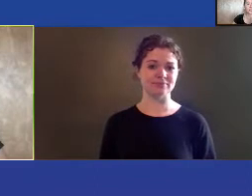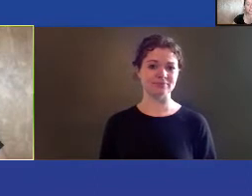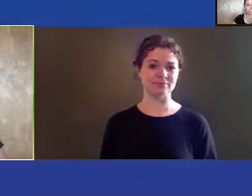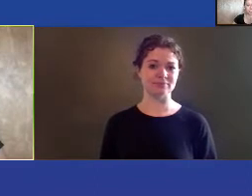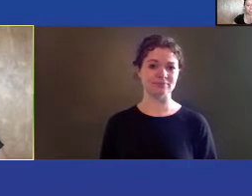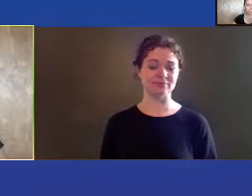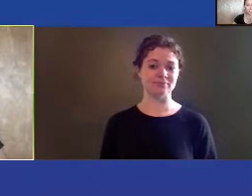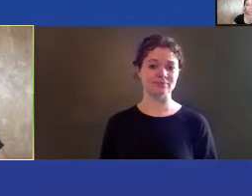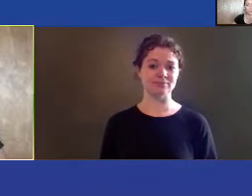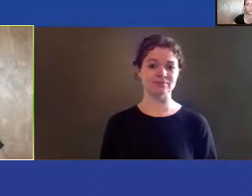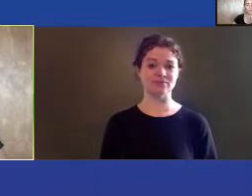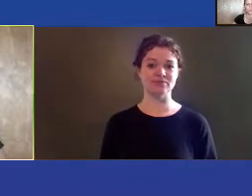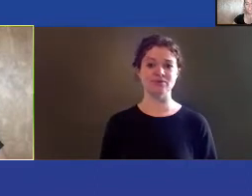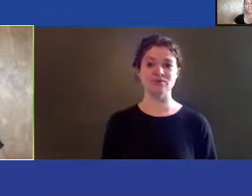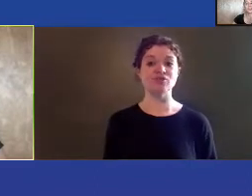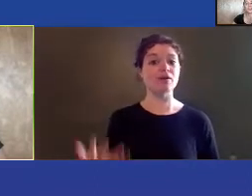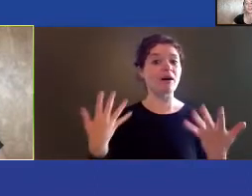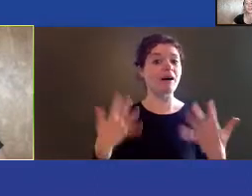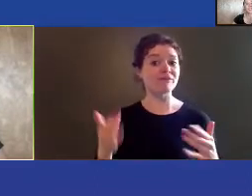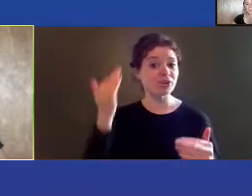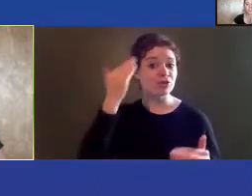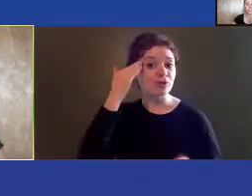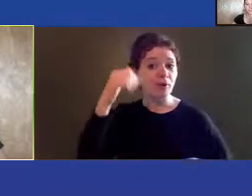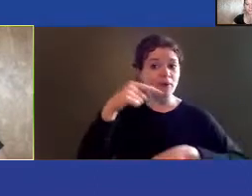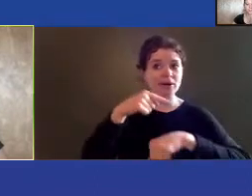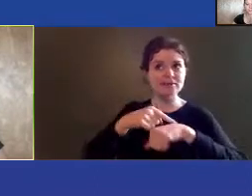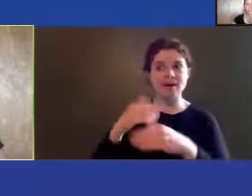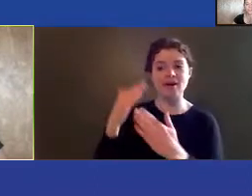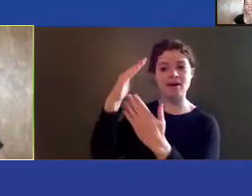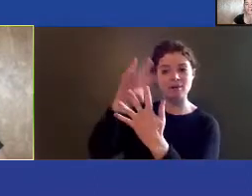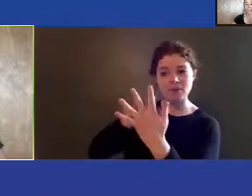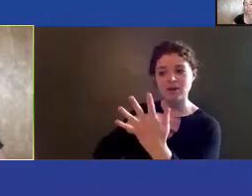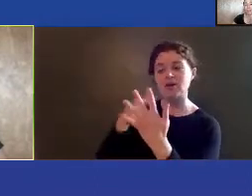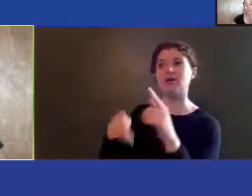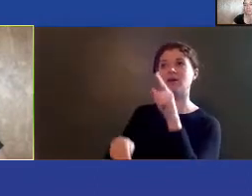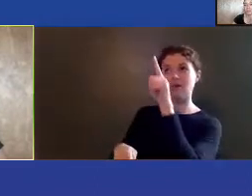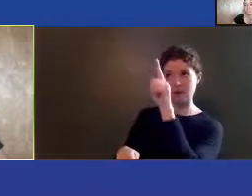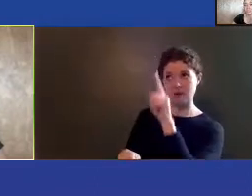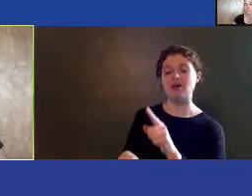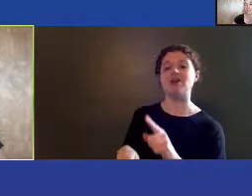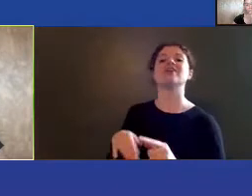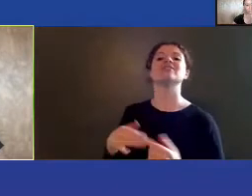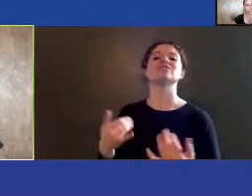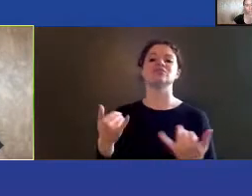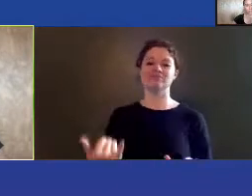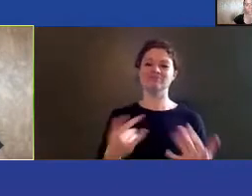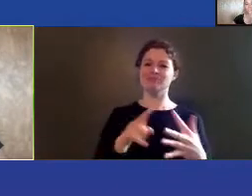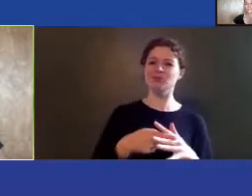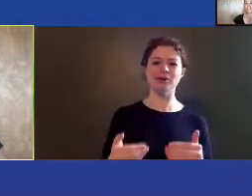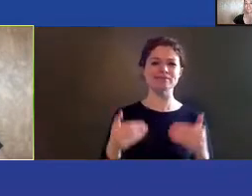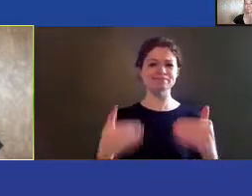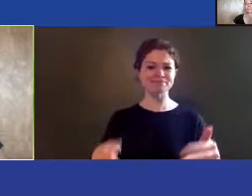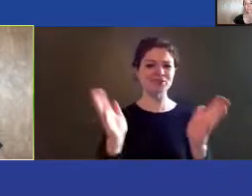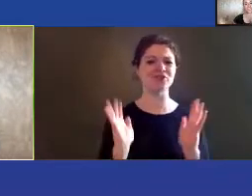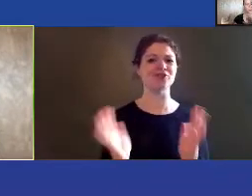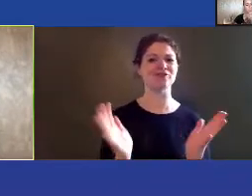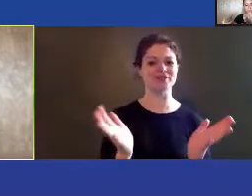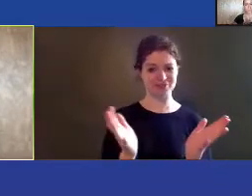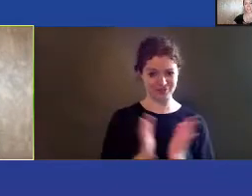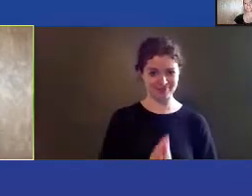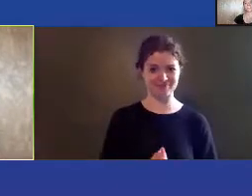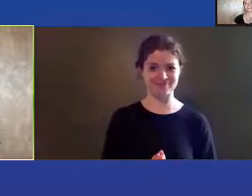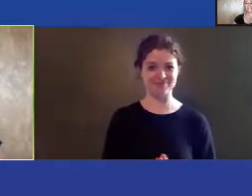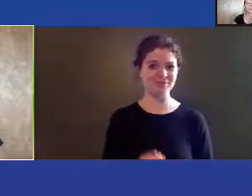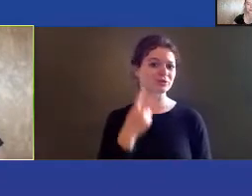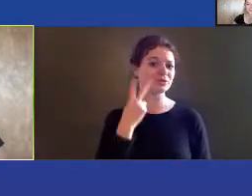So once you have your timing sorted out, let's talk about engagement. Get a conversation started, as we have illustrated by these orange